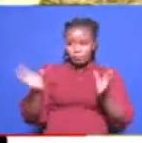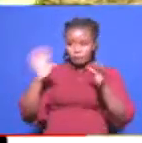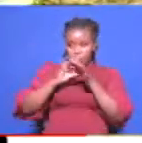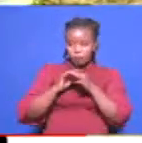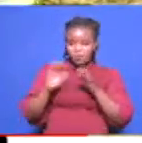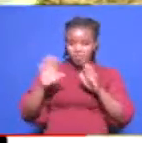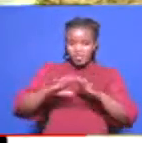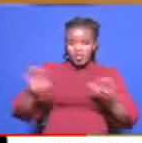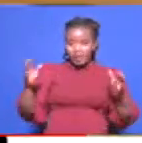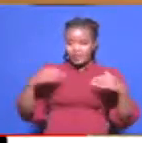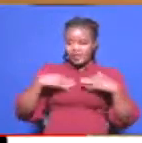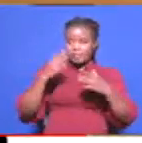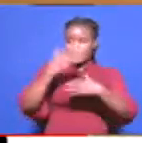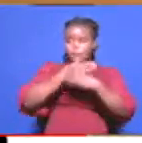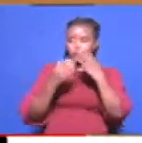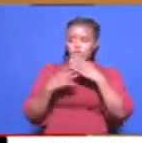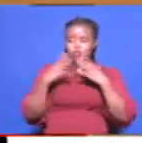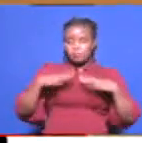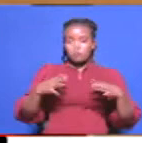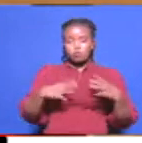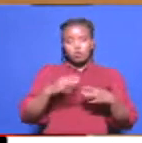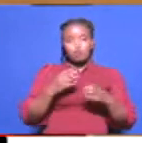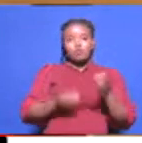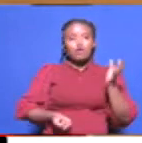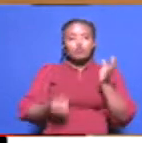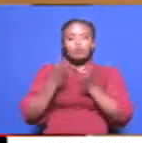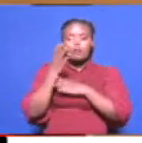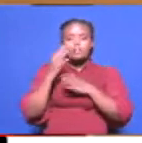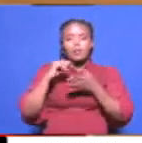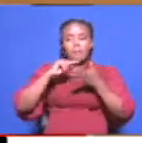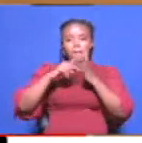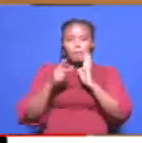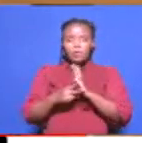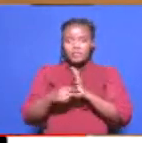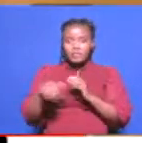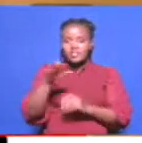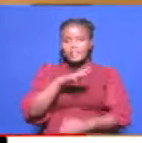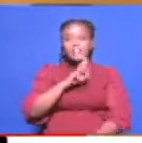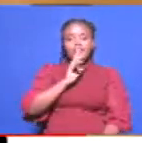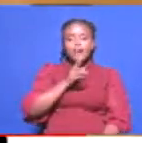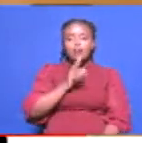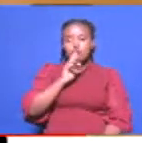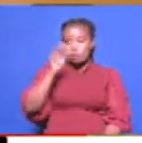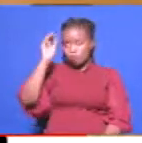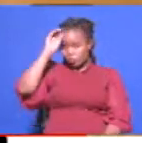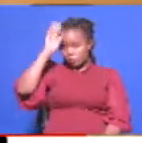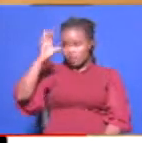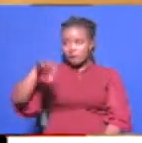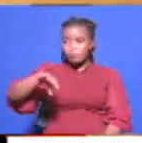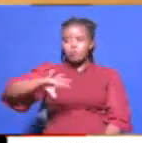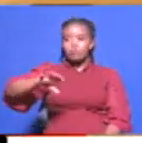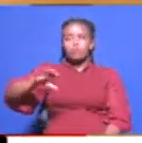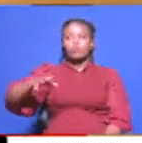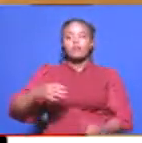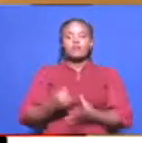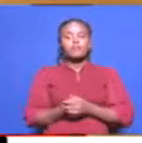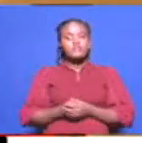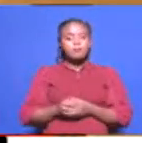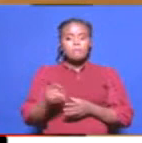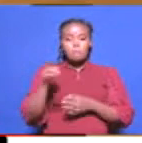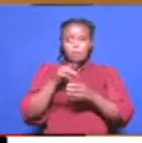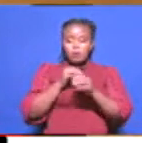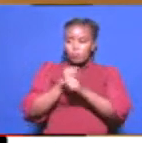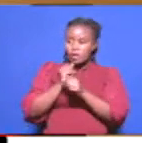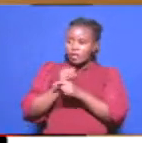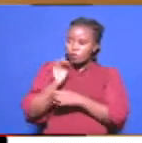Finsco Africa to launch a 400-acre project located in Ruiru, Kiambu County. What we were doing is calling our existing client